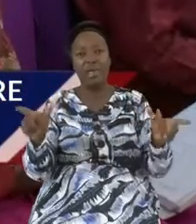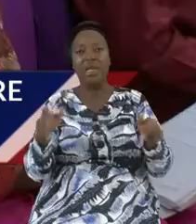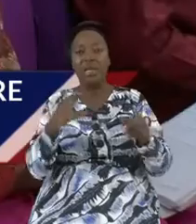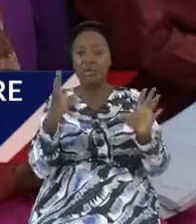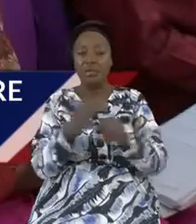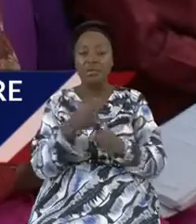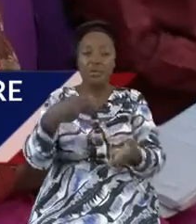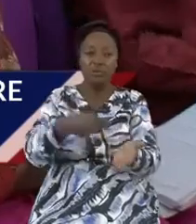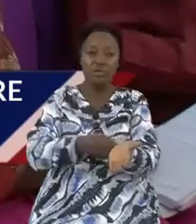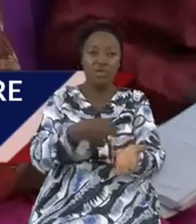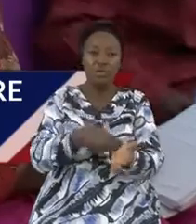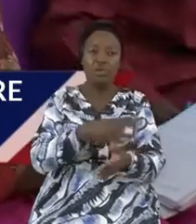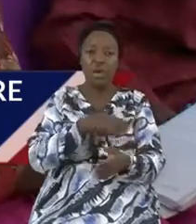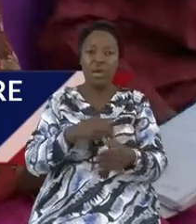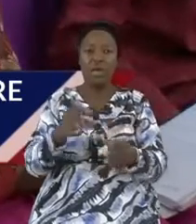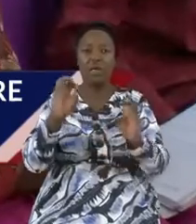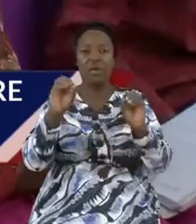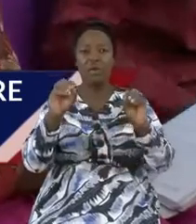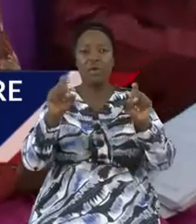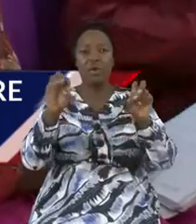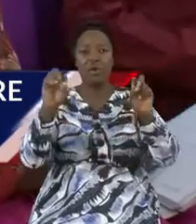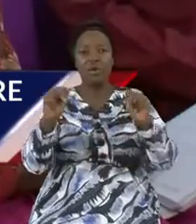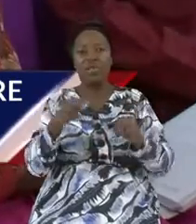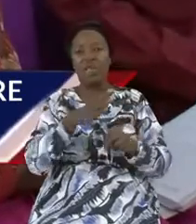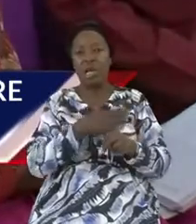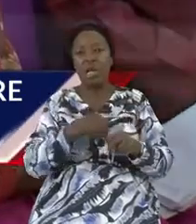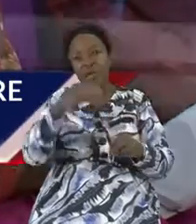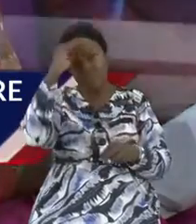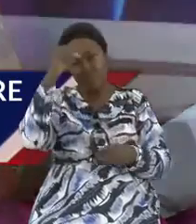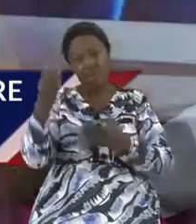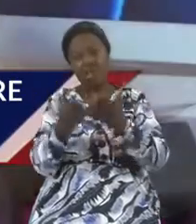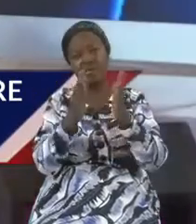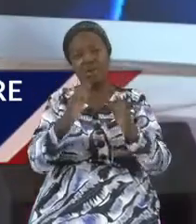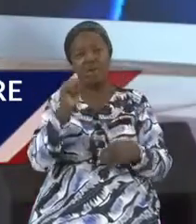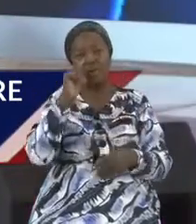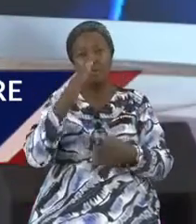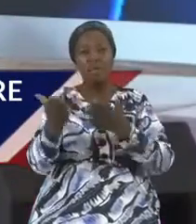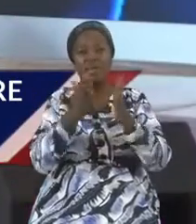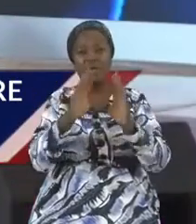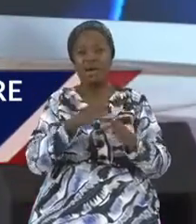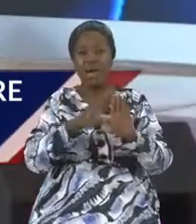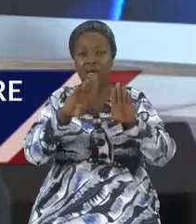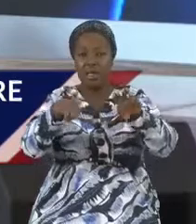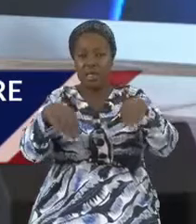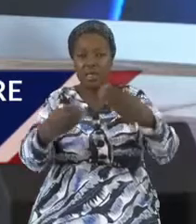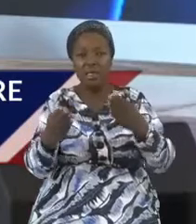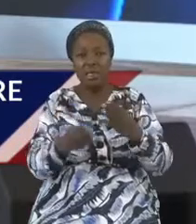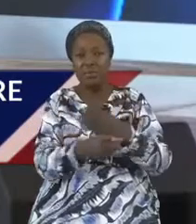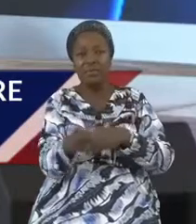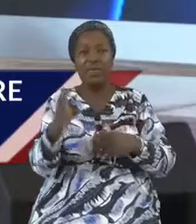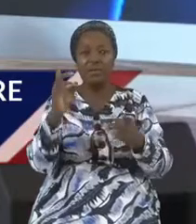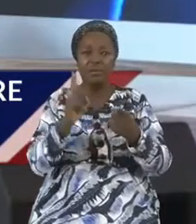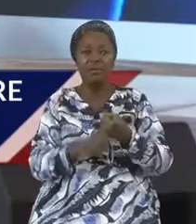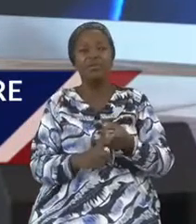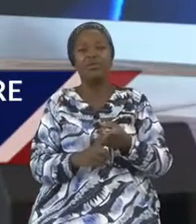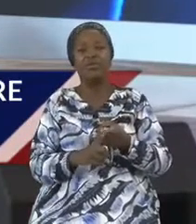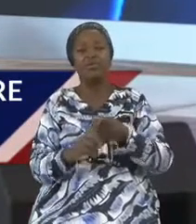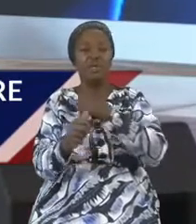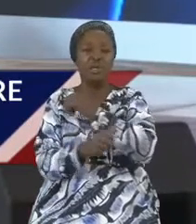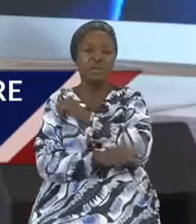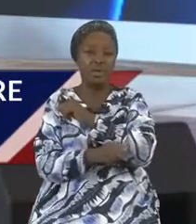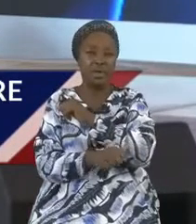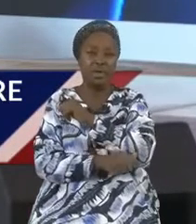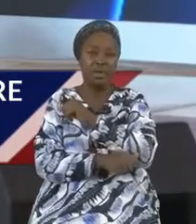and oxen and men servants and women servants and gave them unto